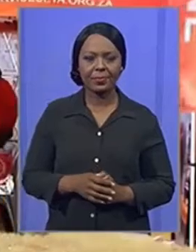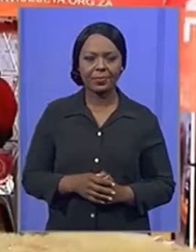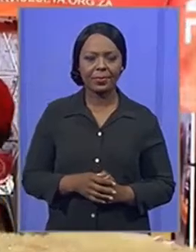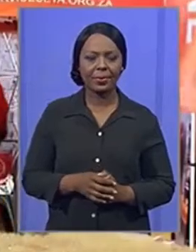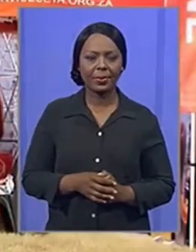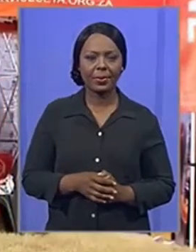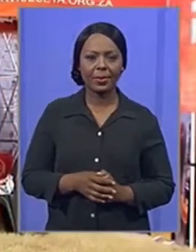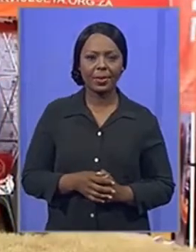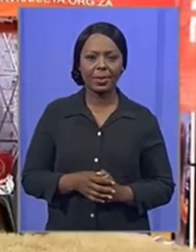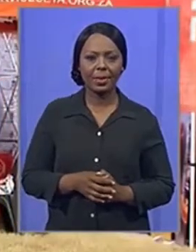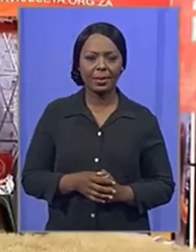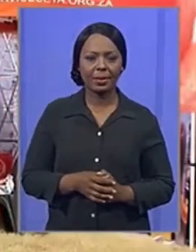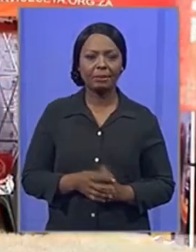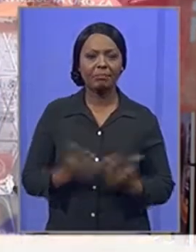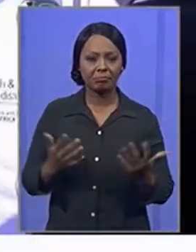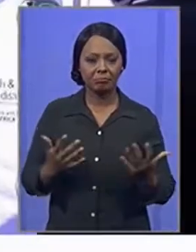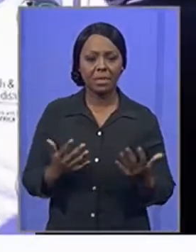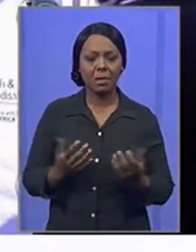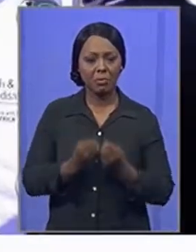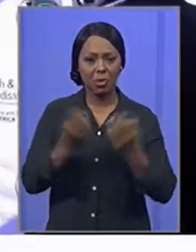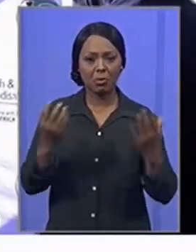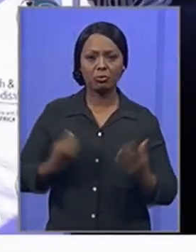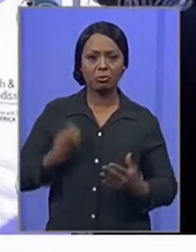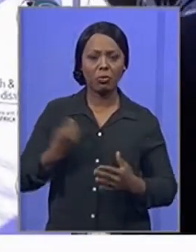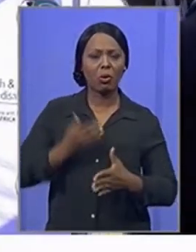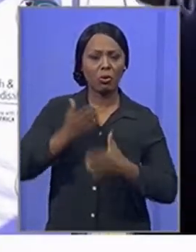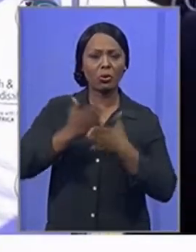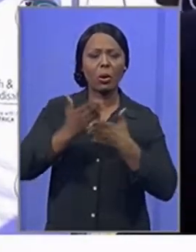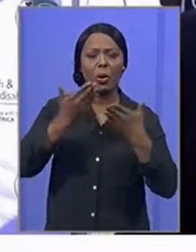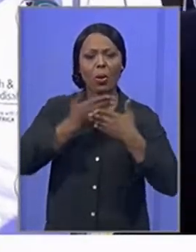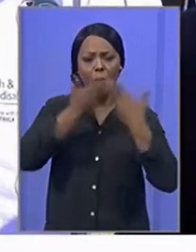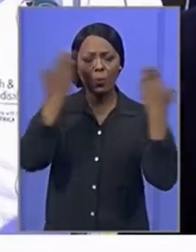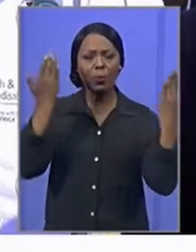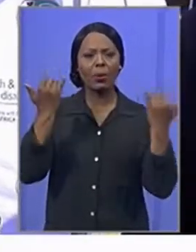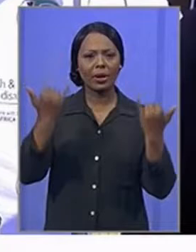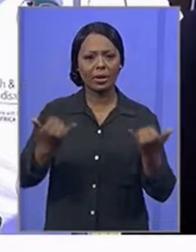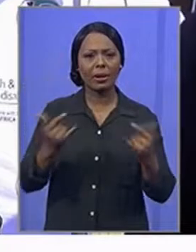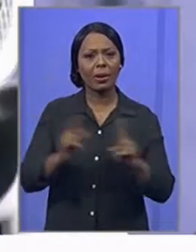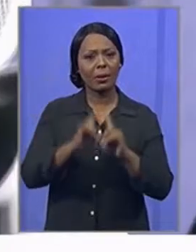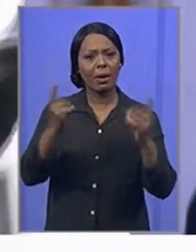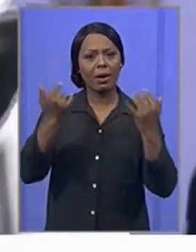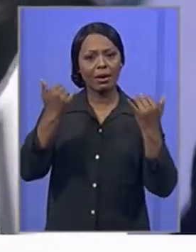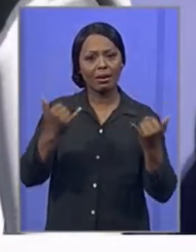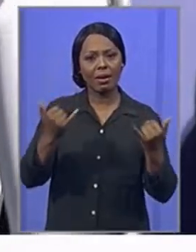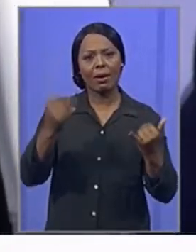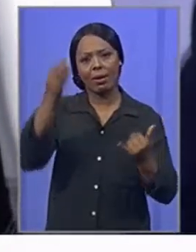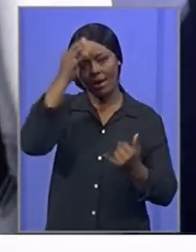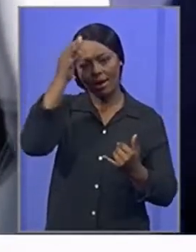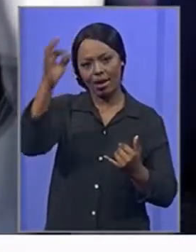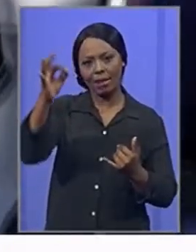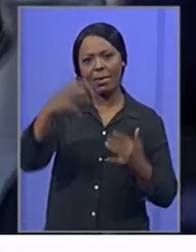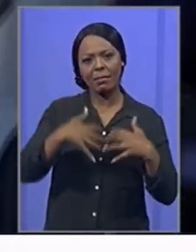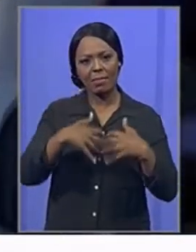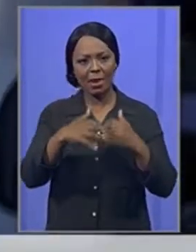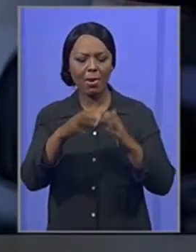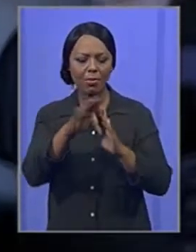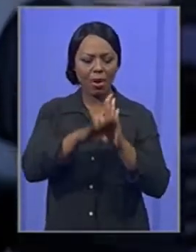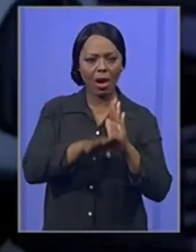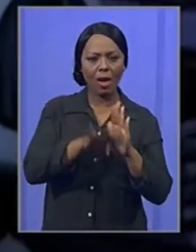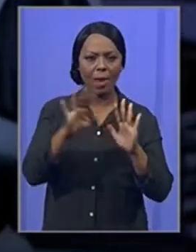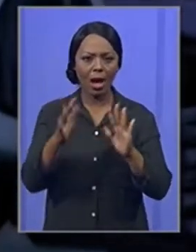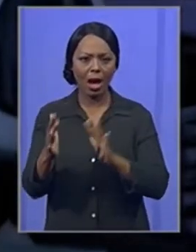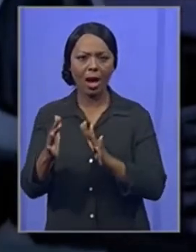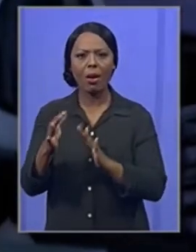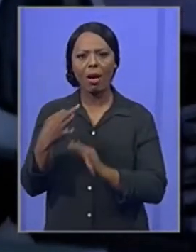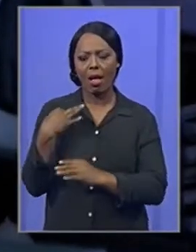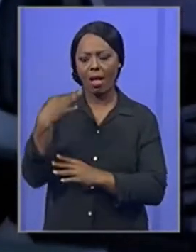Mo maitekong a go samagana le botlhokatiro jo bo kwa godimo mo bašweng, puso e tla tlhoma mananeo a dikopotiro tsa puso.